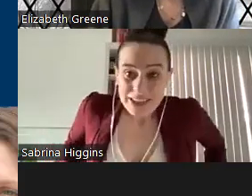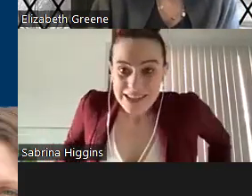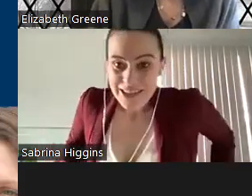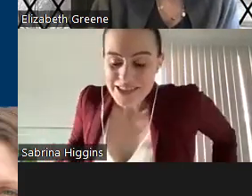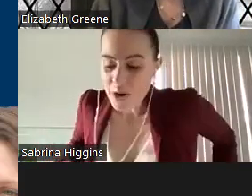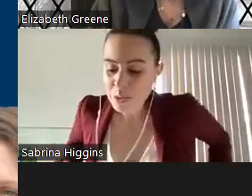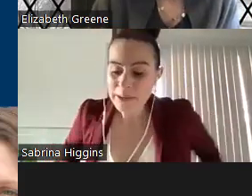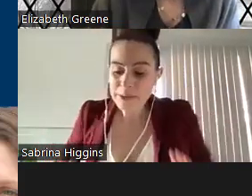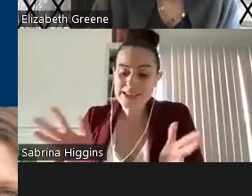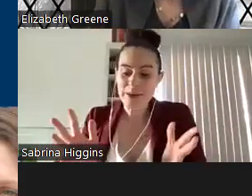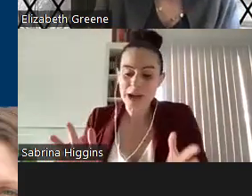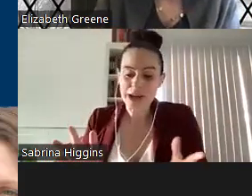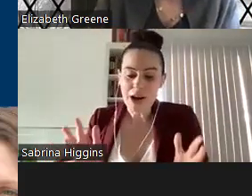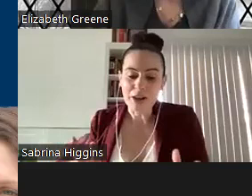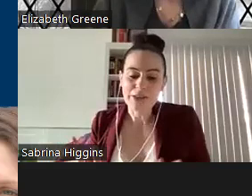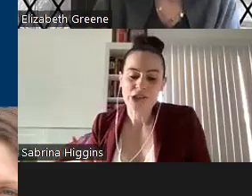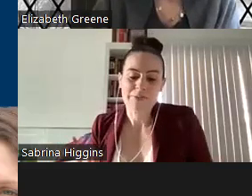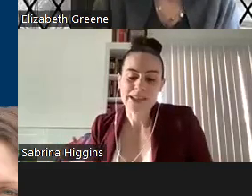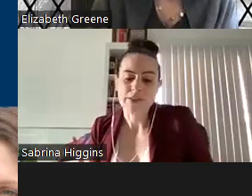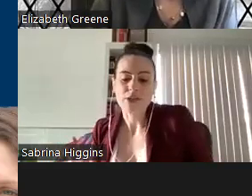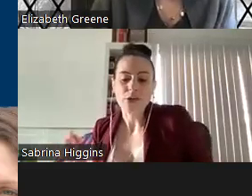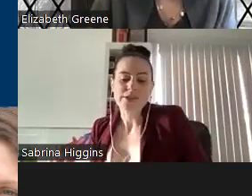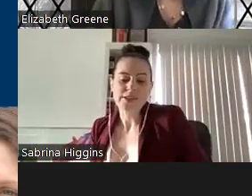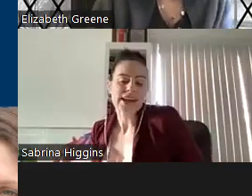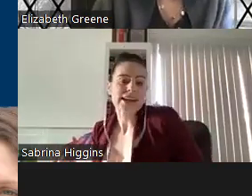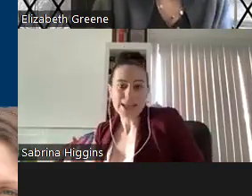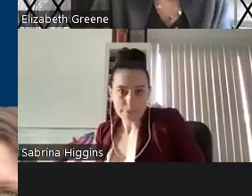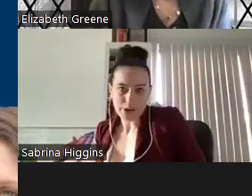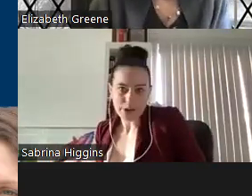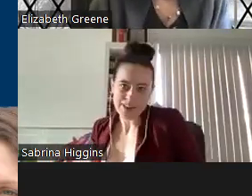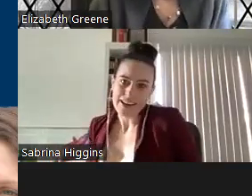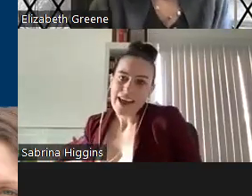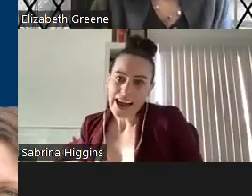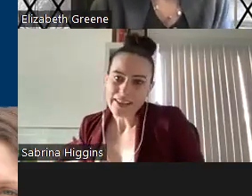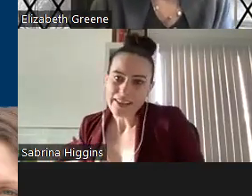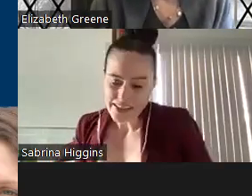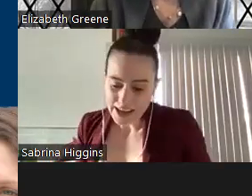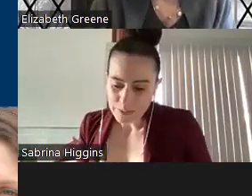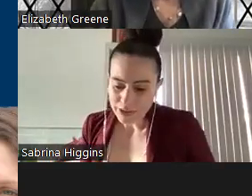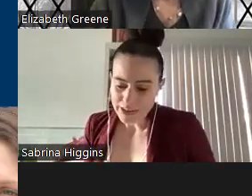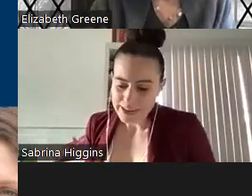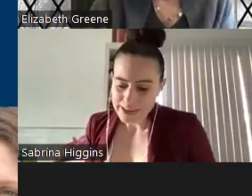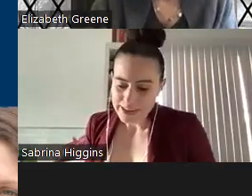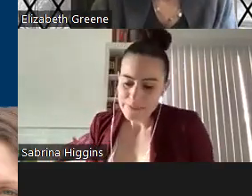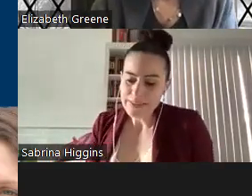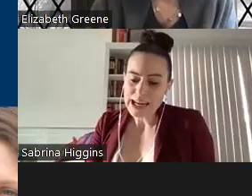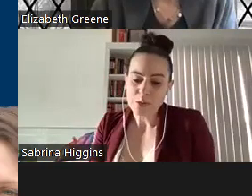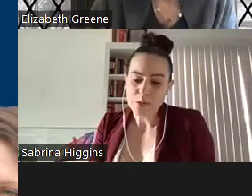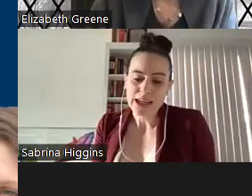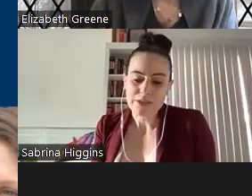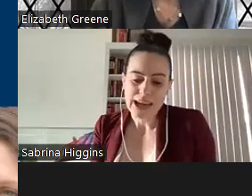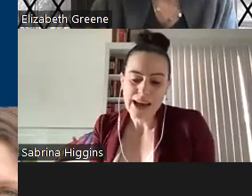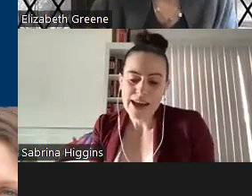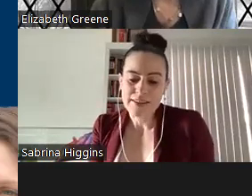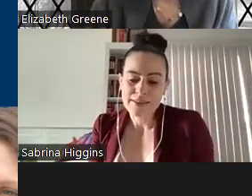in previous years, we were able to celebrate all of the achievements of our local societies in person at the Society Breakfast at the annual